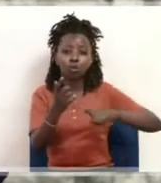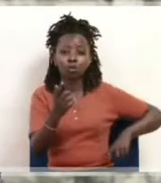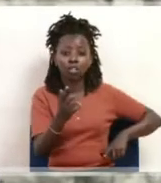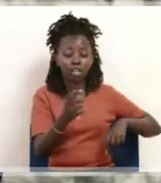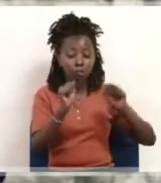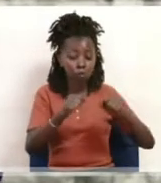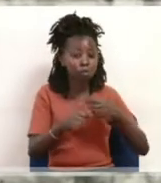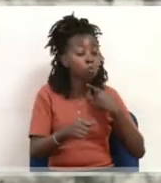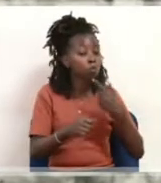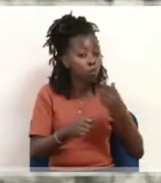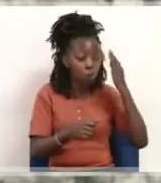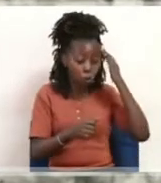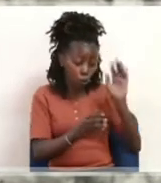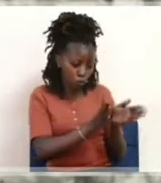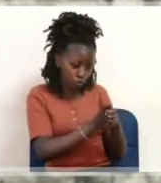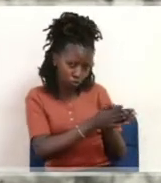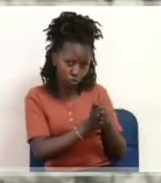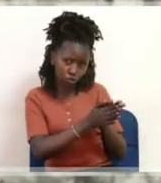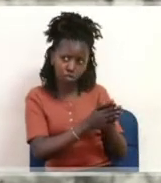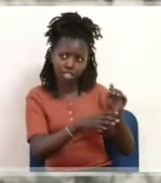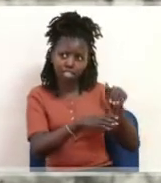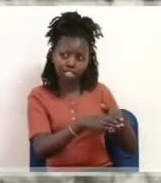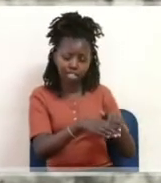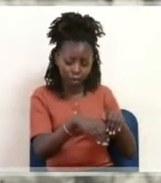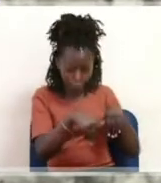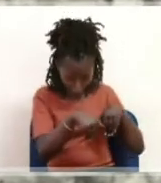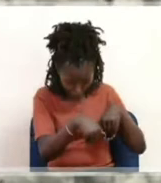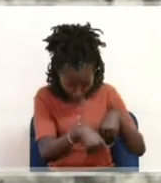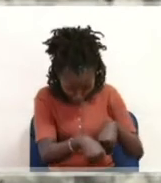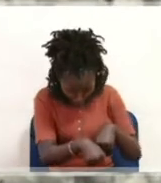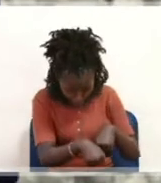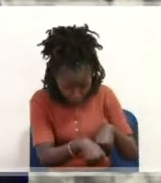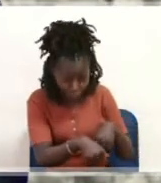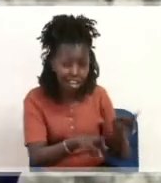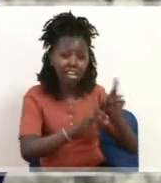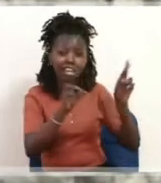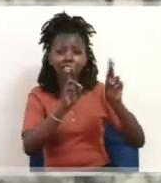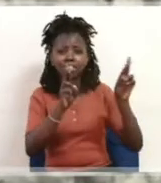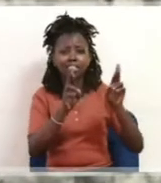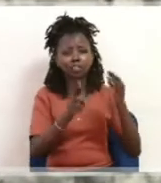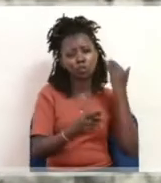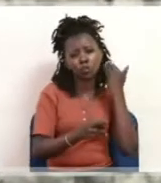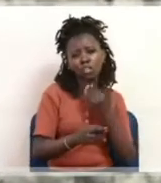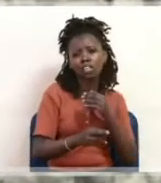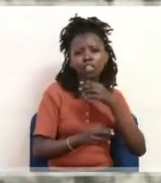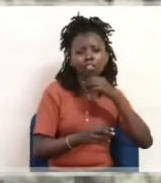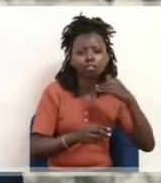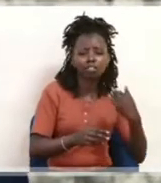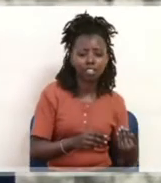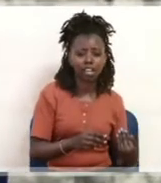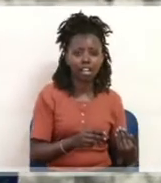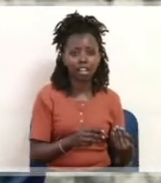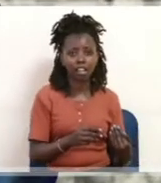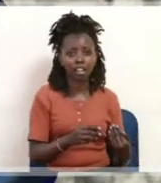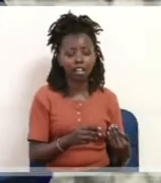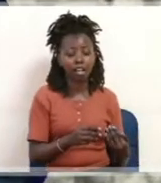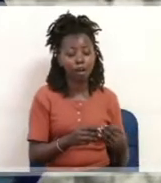story. When he bowed and he was ready to slaughter his son, he left the mountain